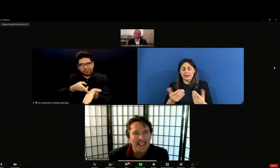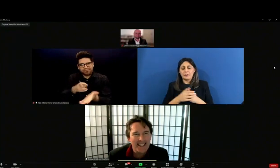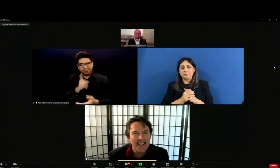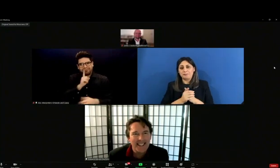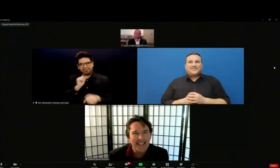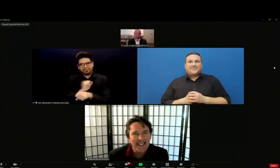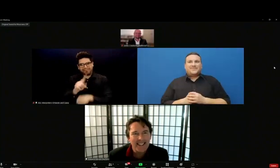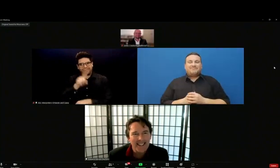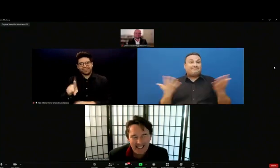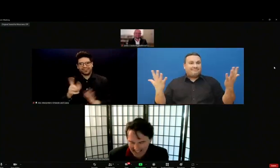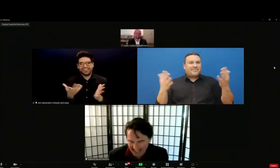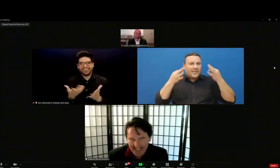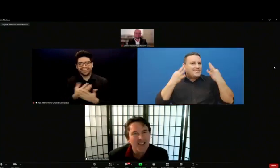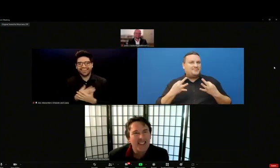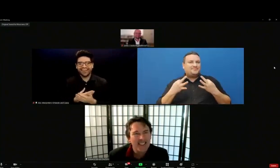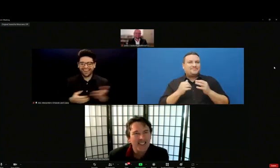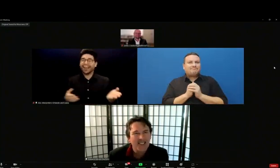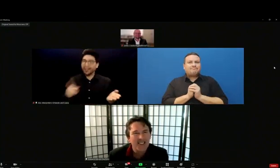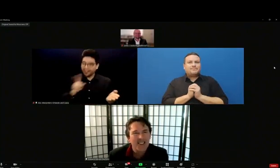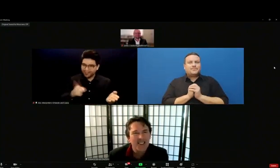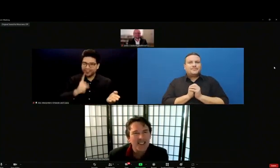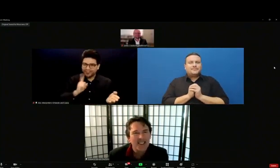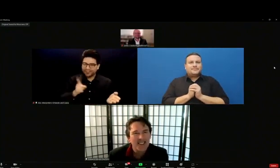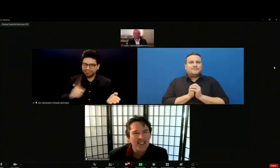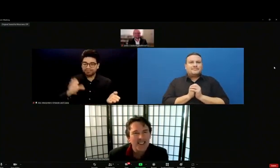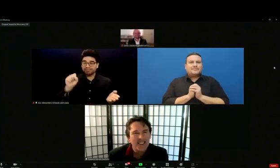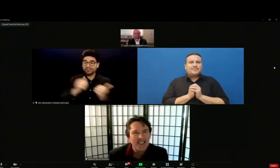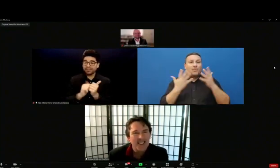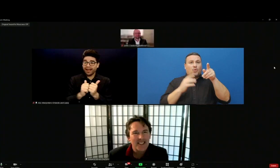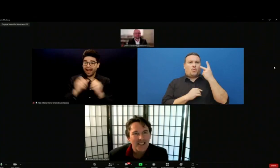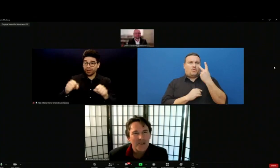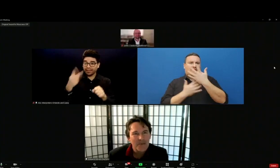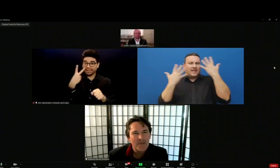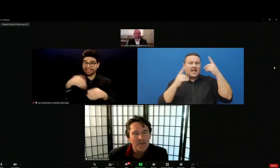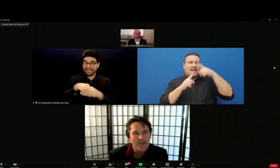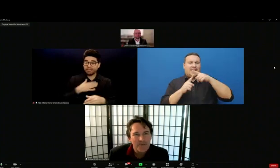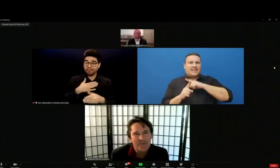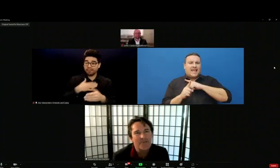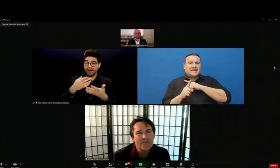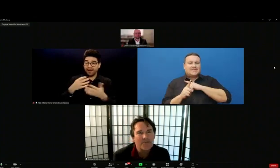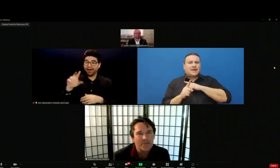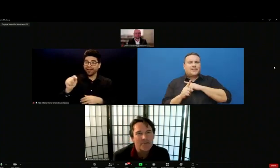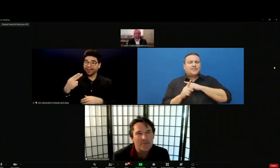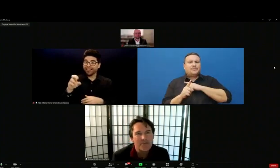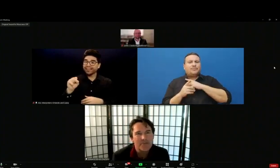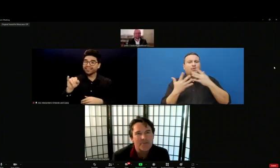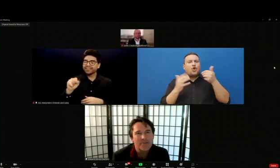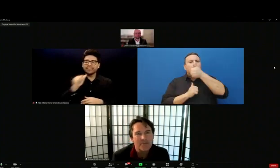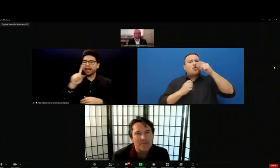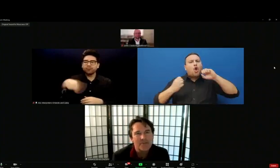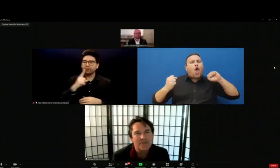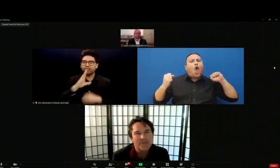Yeah, sure. So how you can also see in my thesis that it is not only about